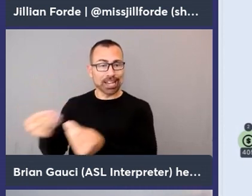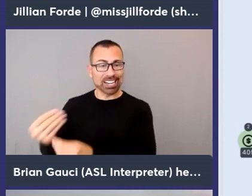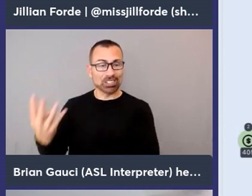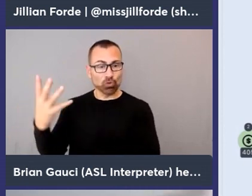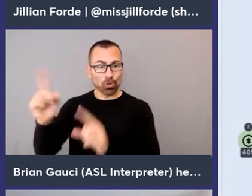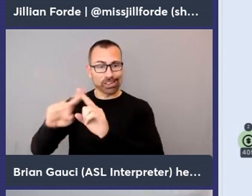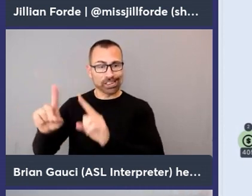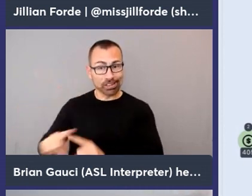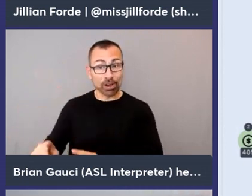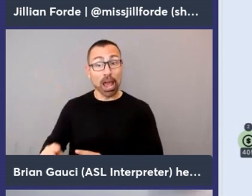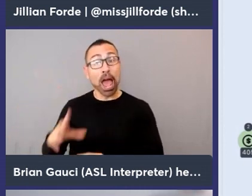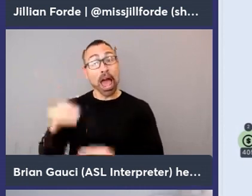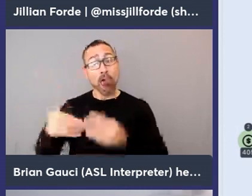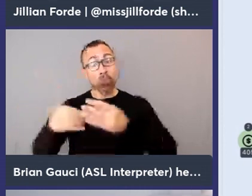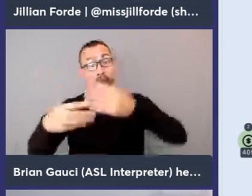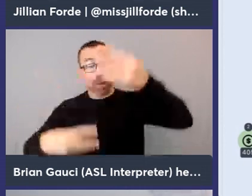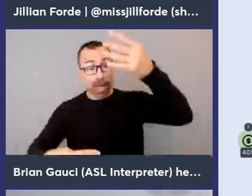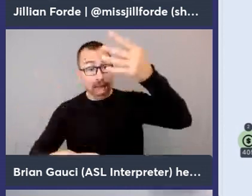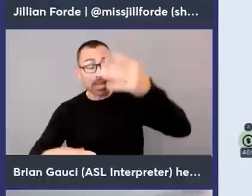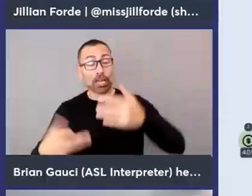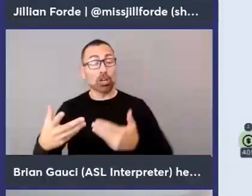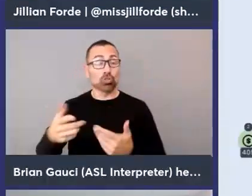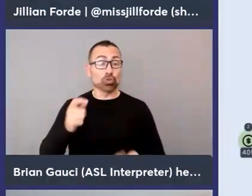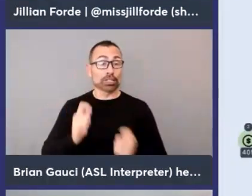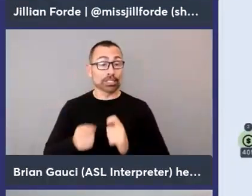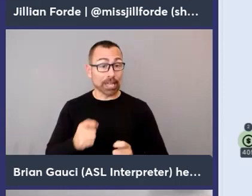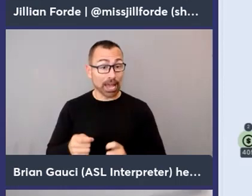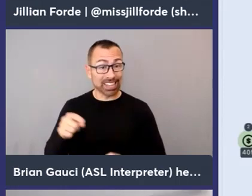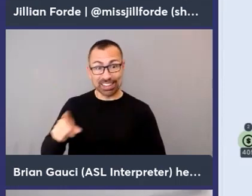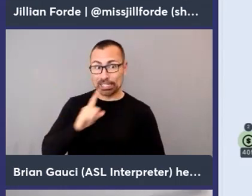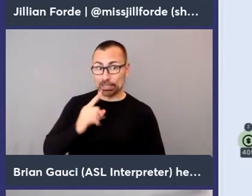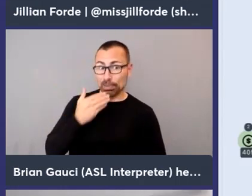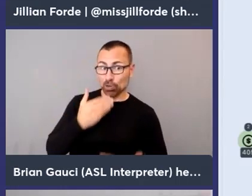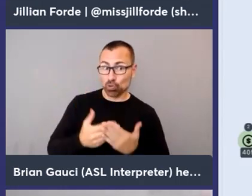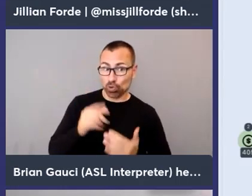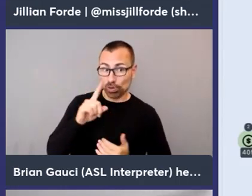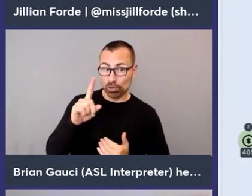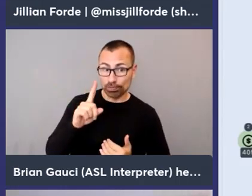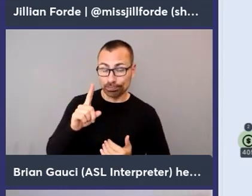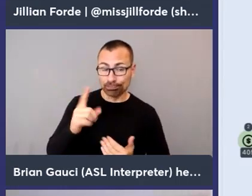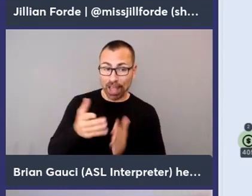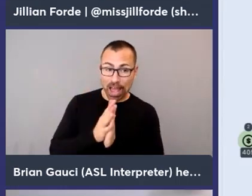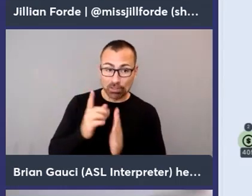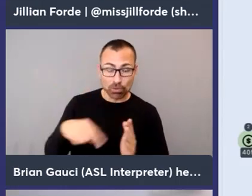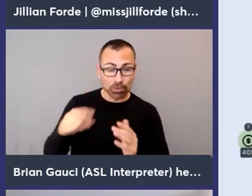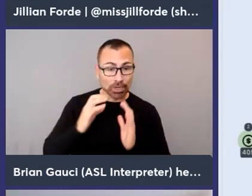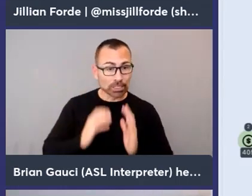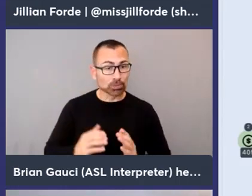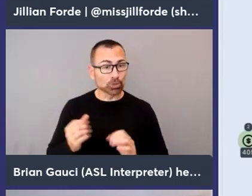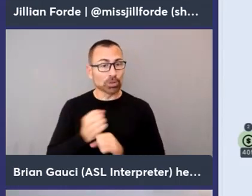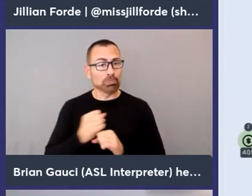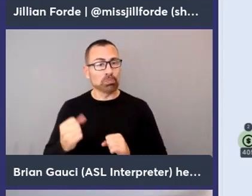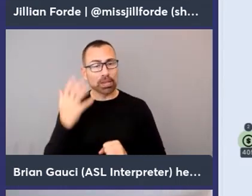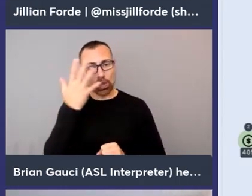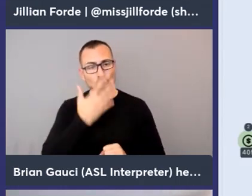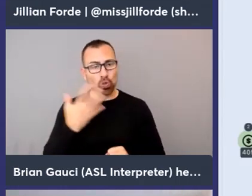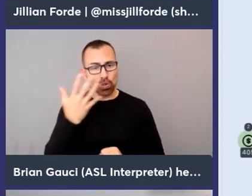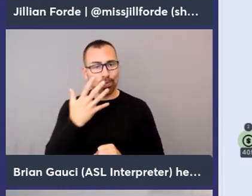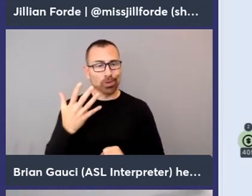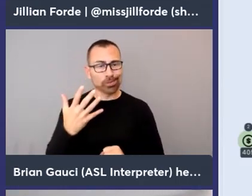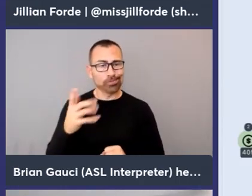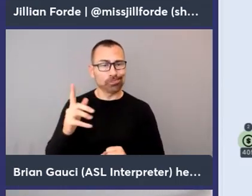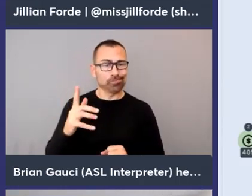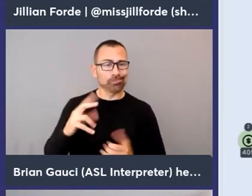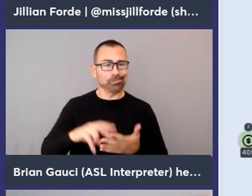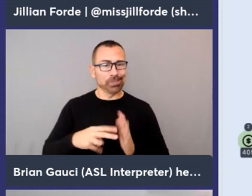actually been a very big request from customers, is being able to kind of come in and style this in a way that really makes it starting to be meaningful to you. I've